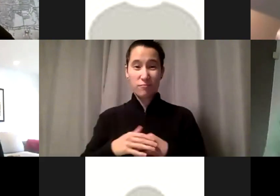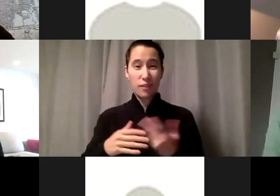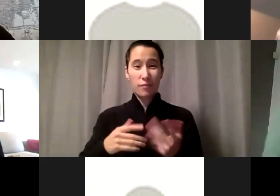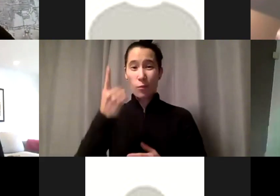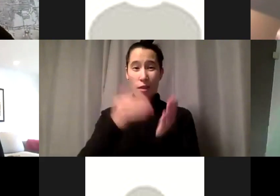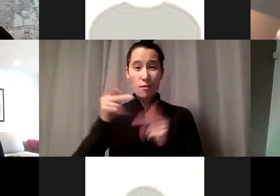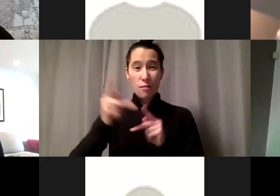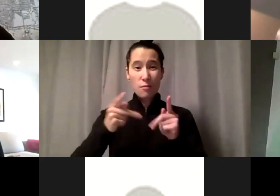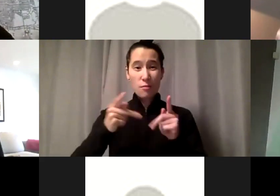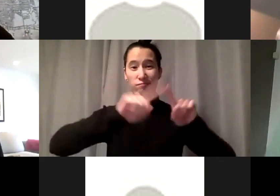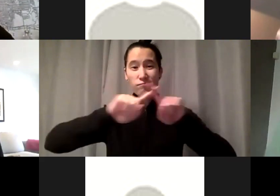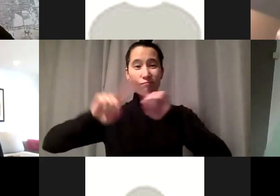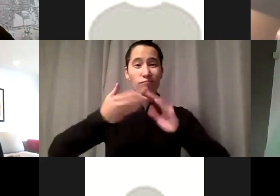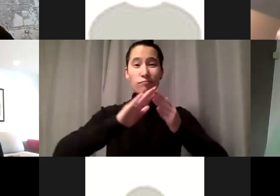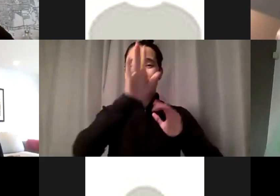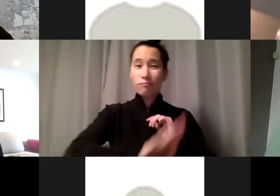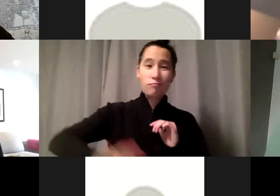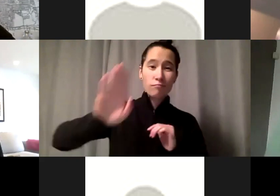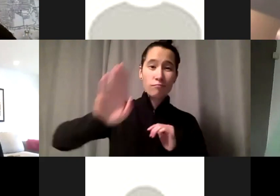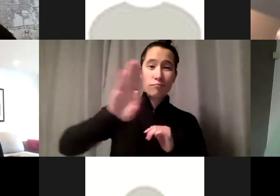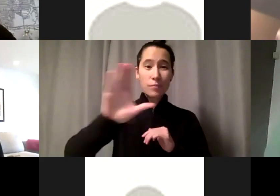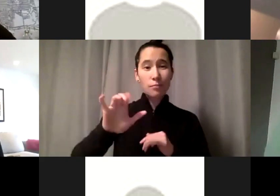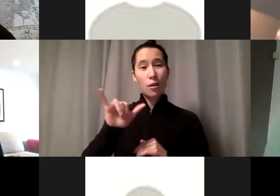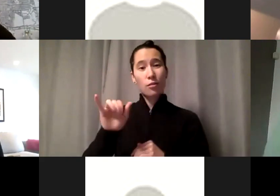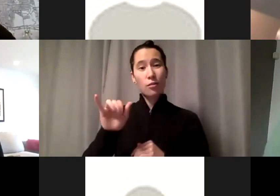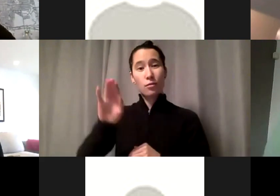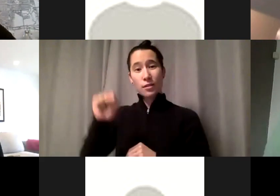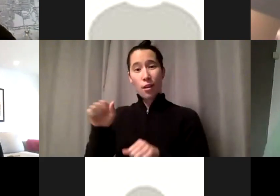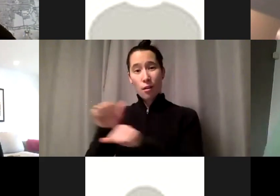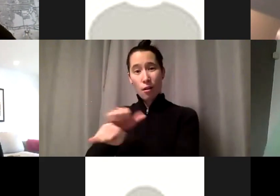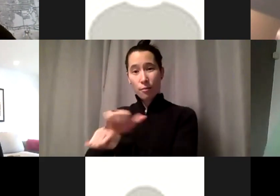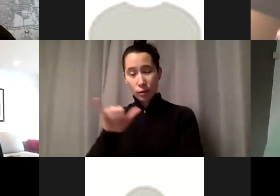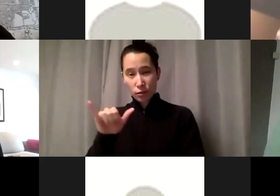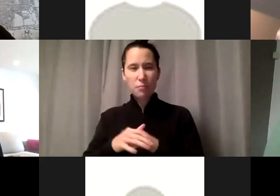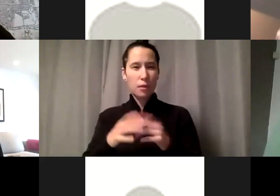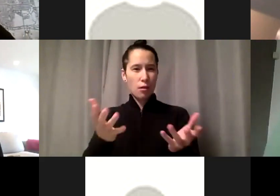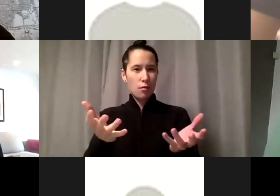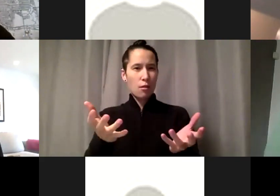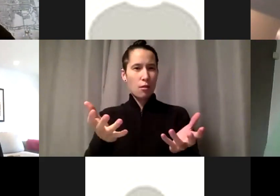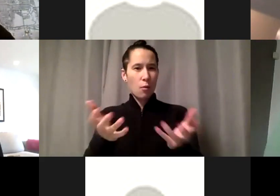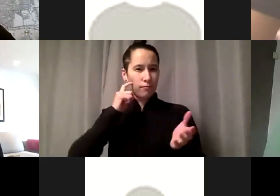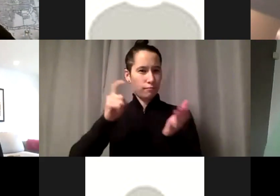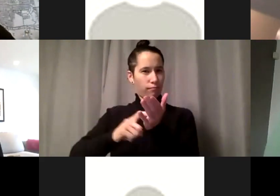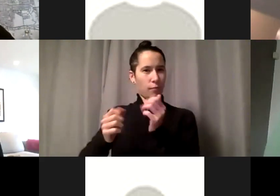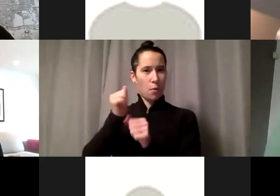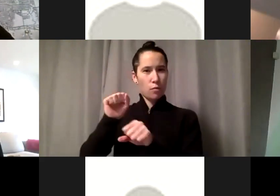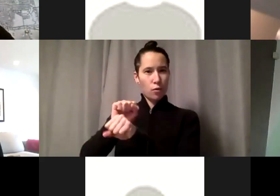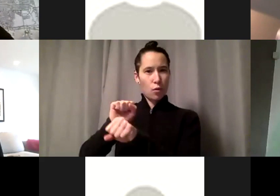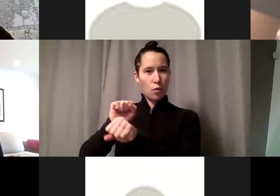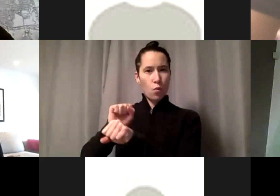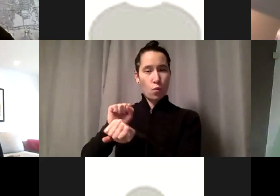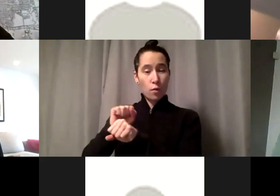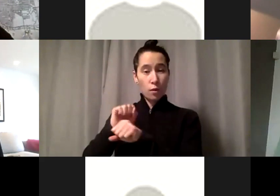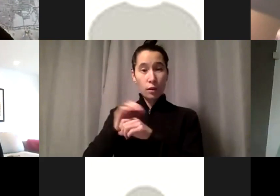communities across BC and also some in Alberta. But I wanted to begin by just acknowledging that we do most of our work and we're hosting this webinar